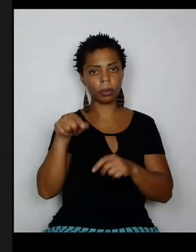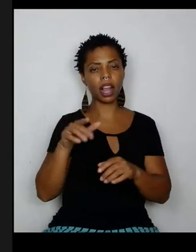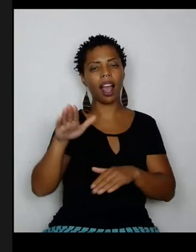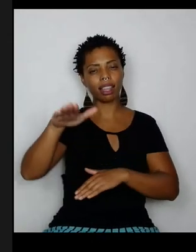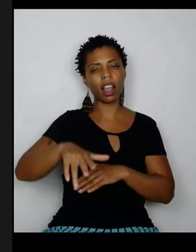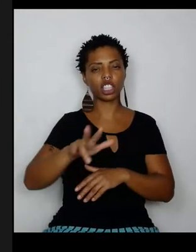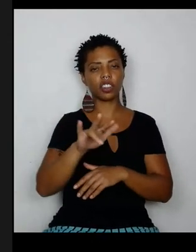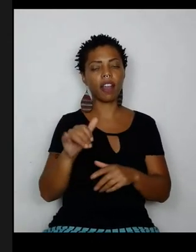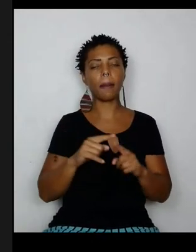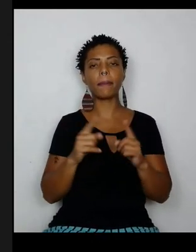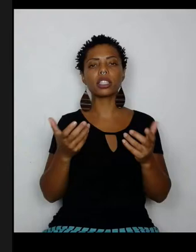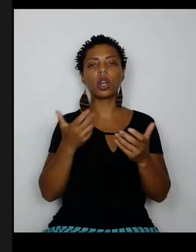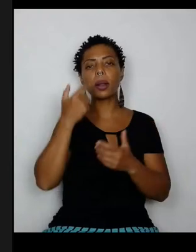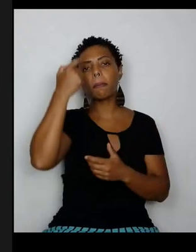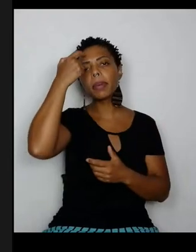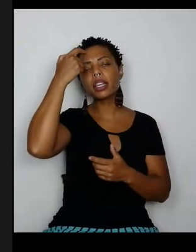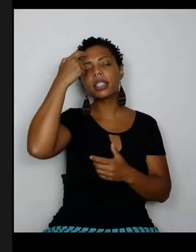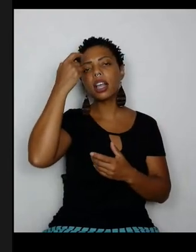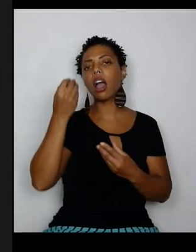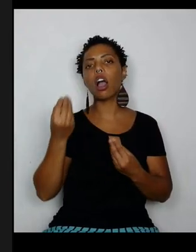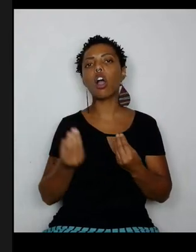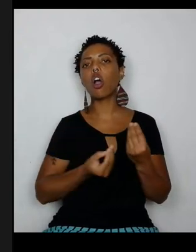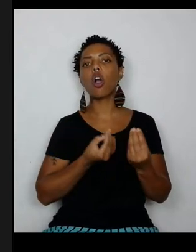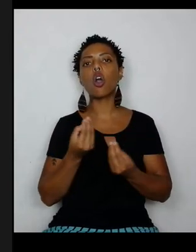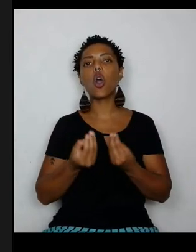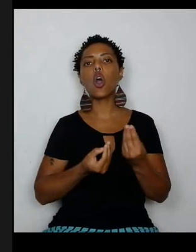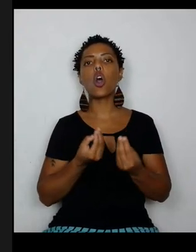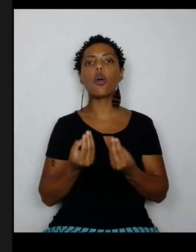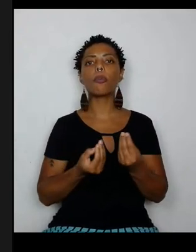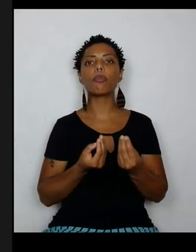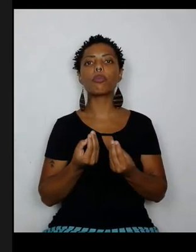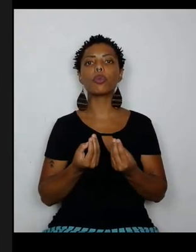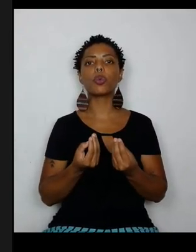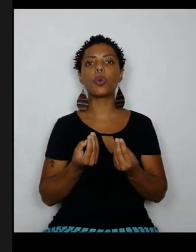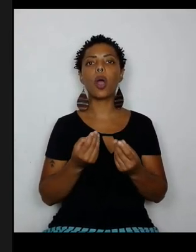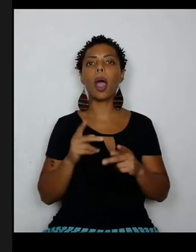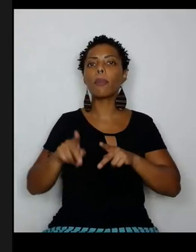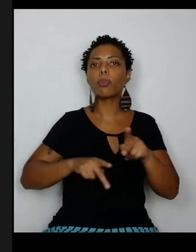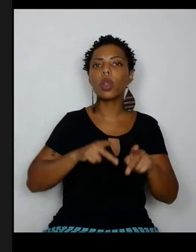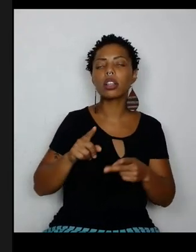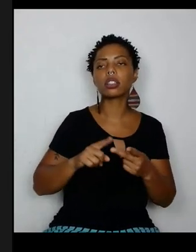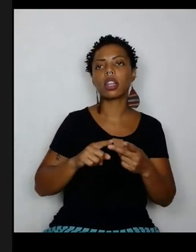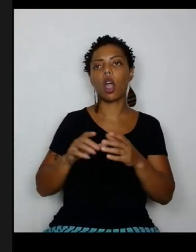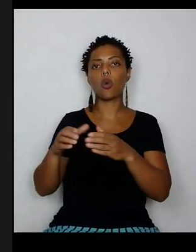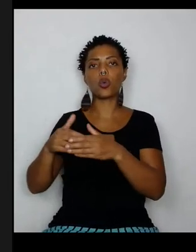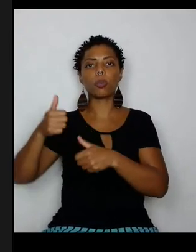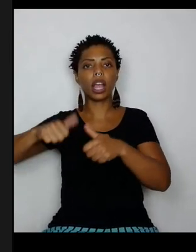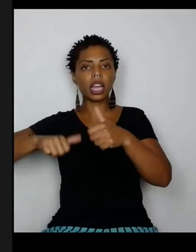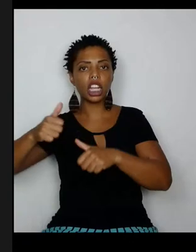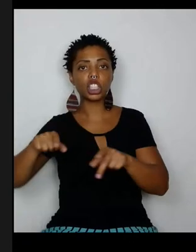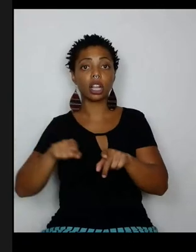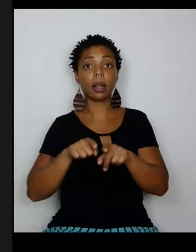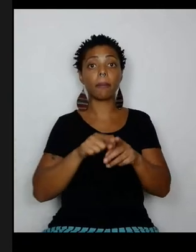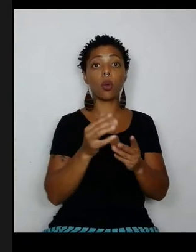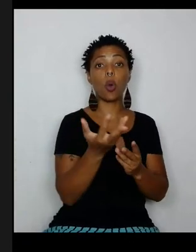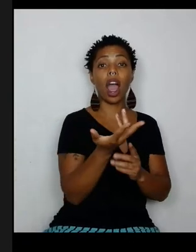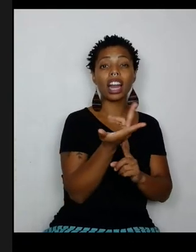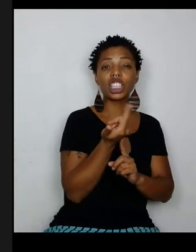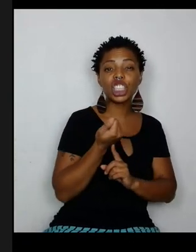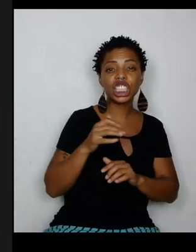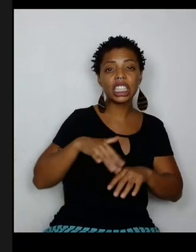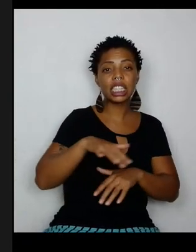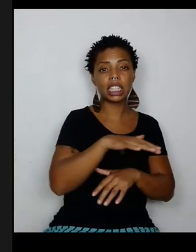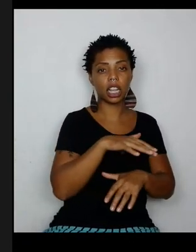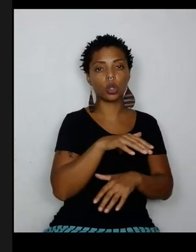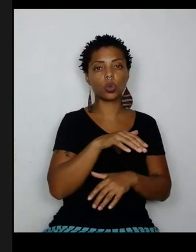about this question in the afternoon sessions this question is about how the population the critics and